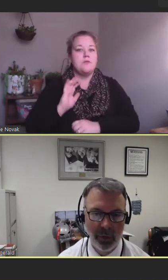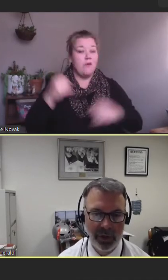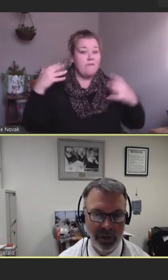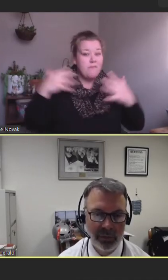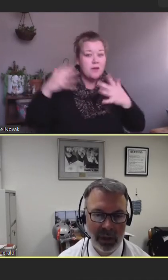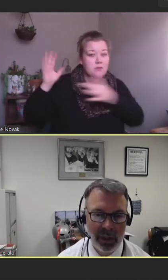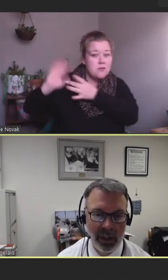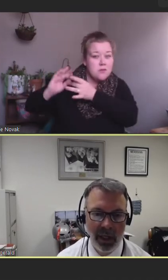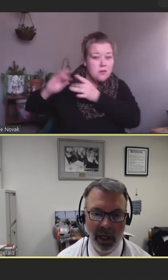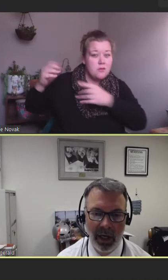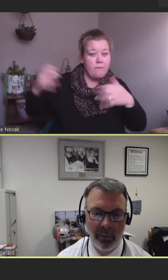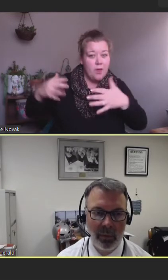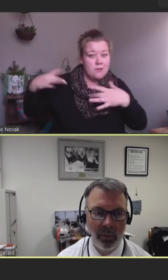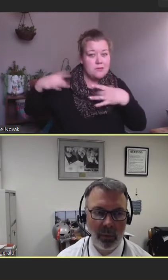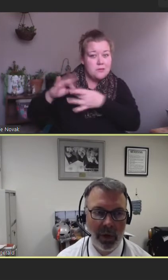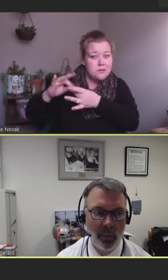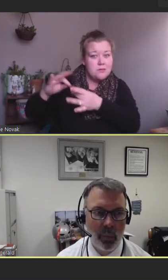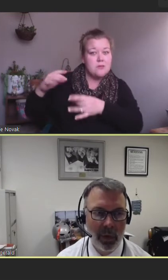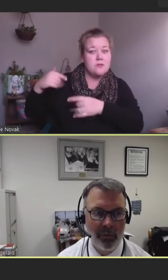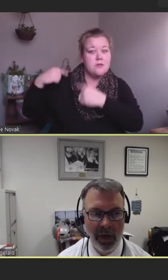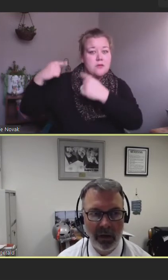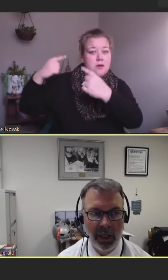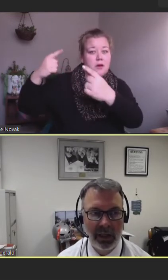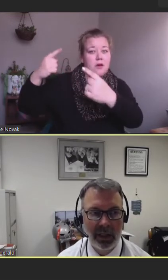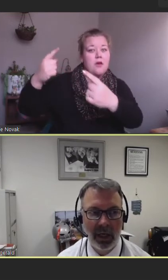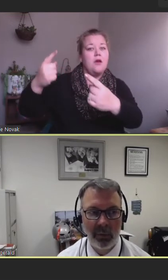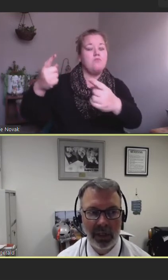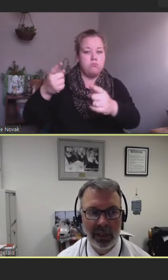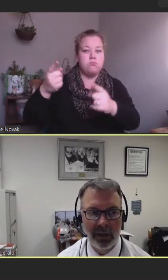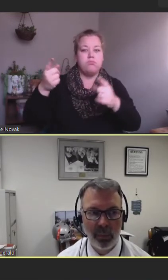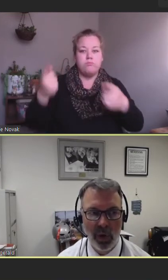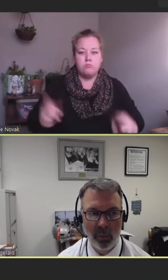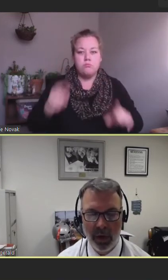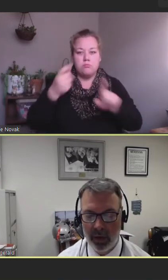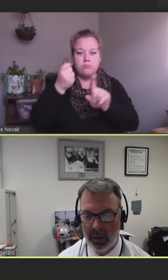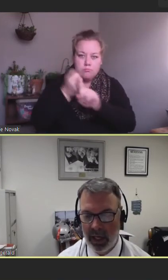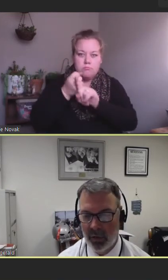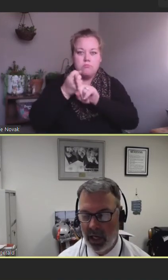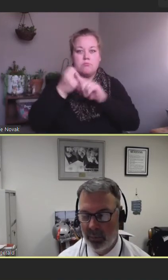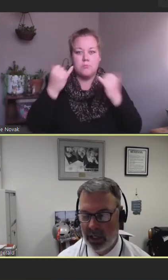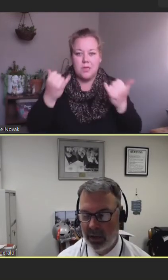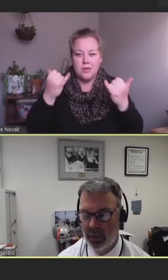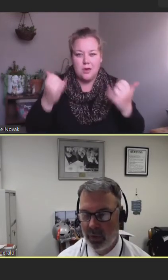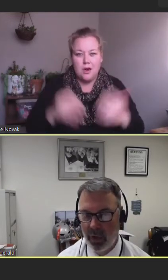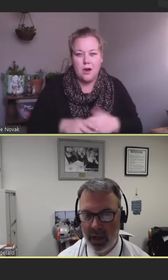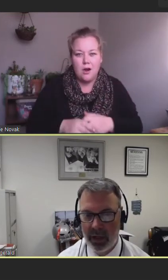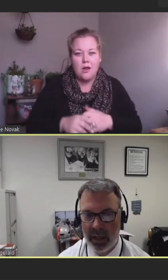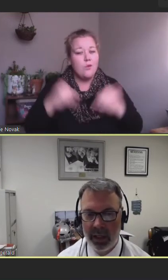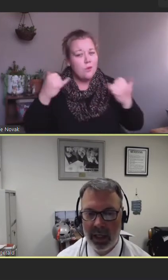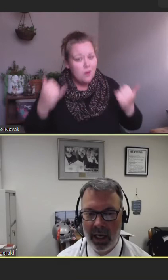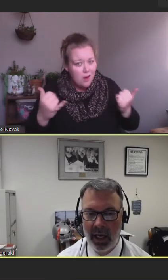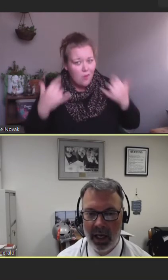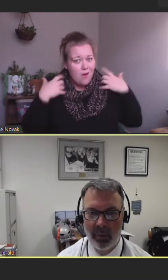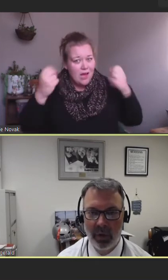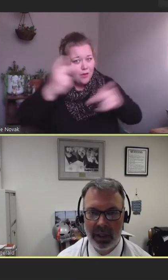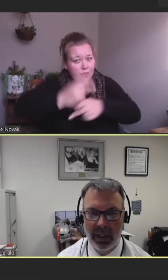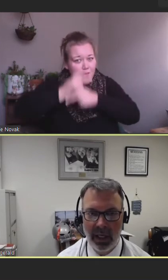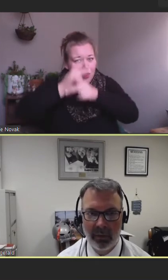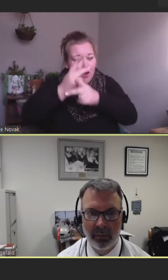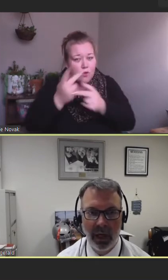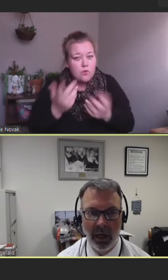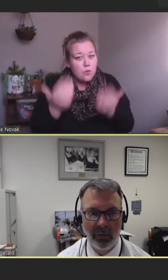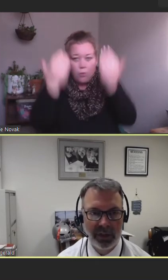to fruition. We feared that we'd get to the point where healthcare becomes overrun, and